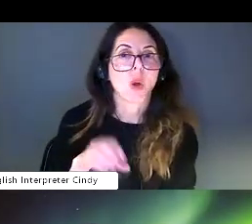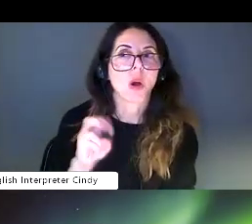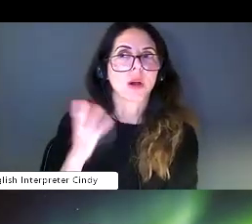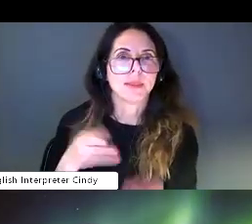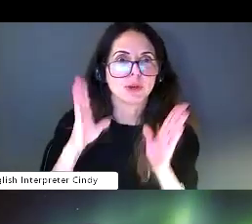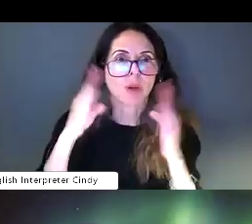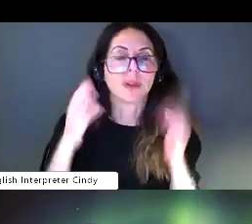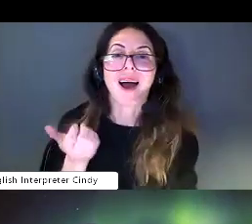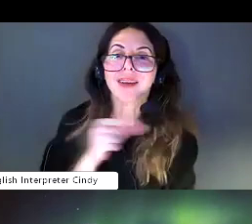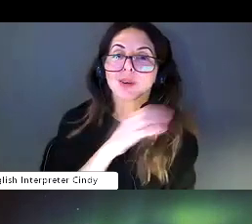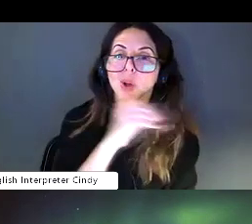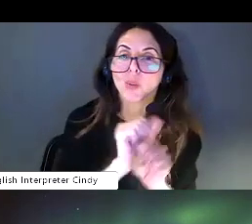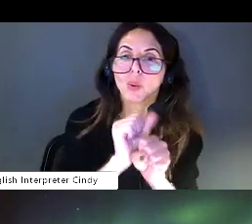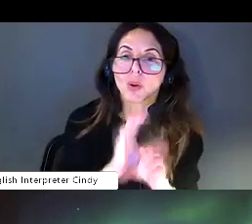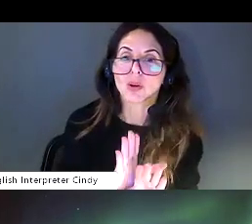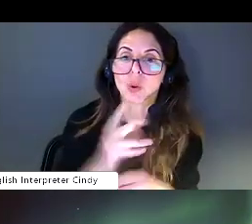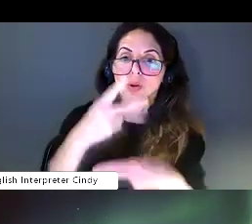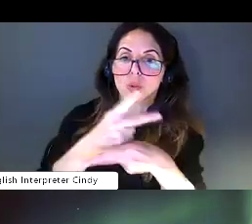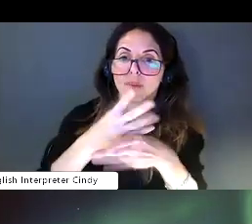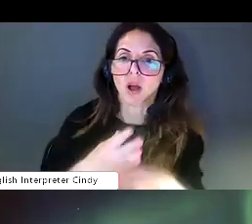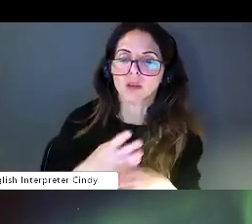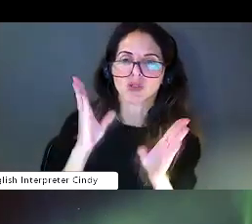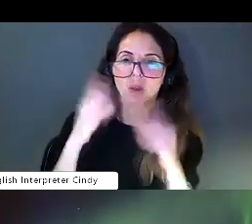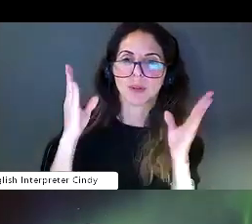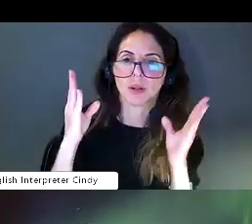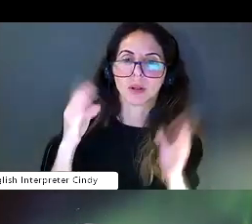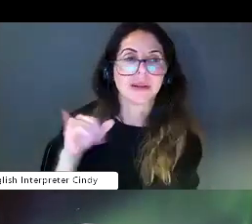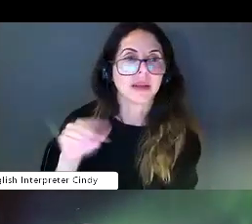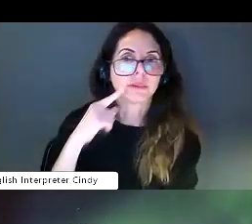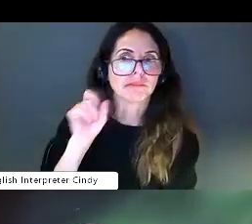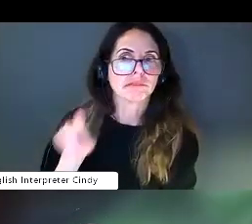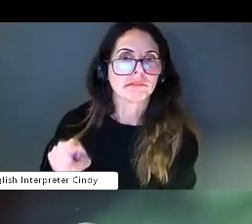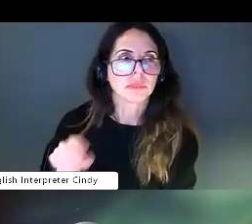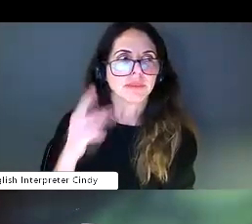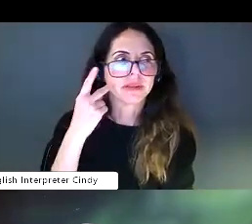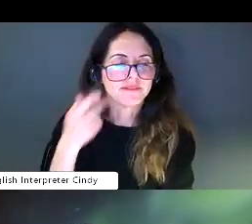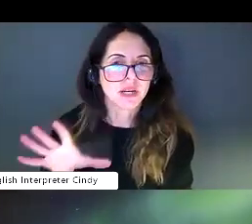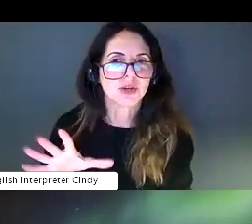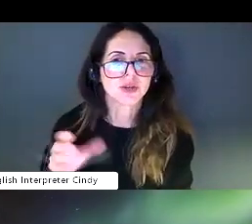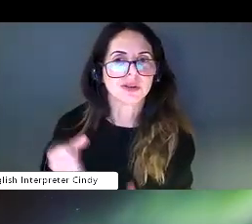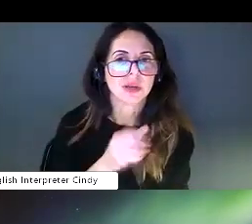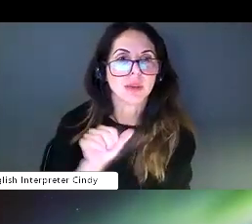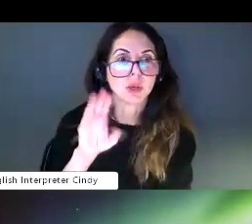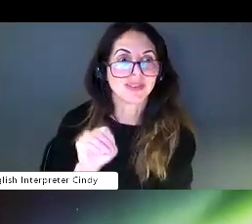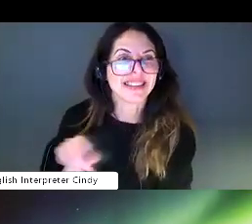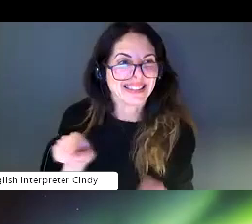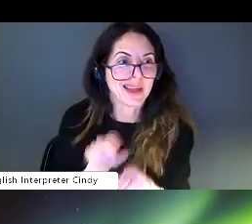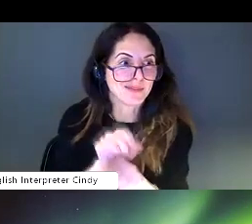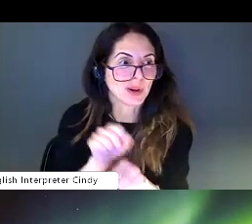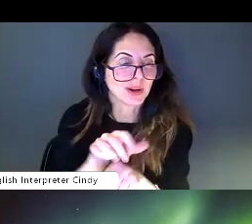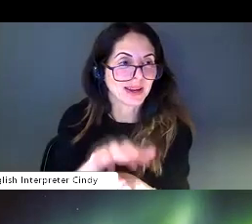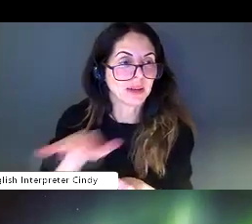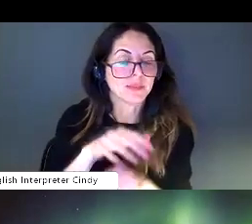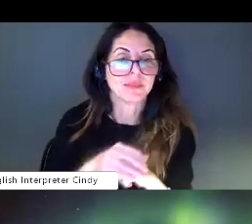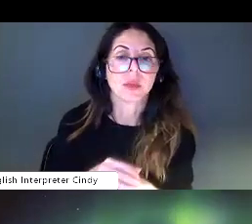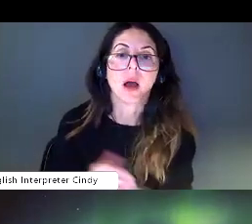their coworkers or supervisors by reporting any abuse or neglect they've observed in the place they're working. Whereas some also